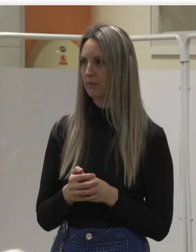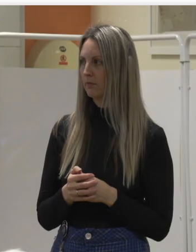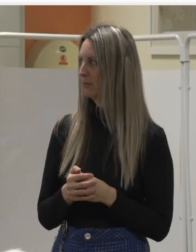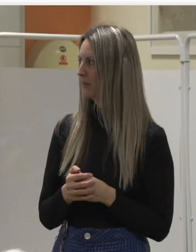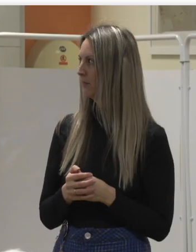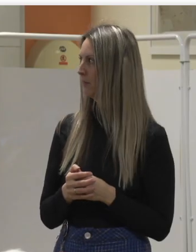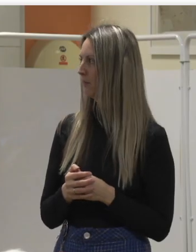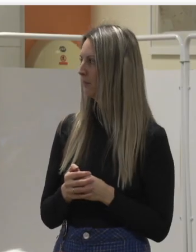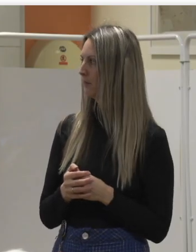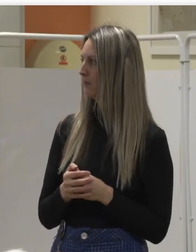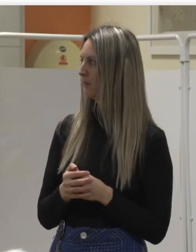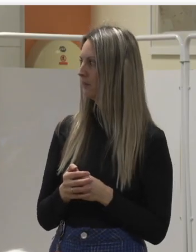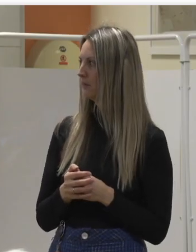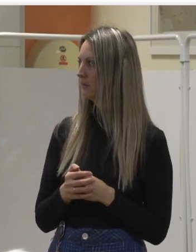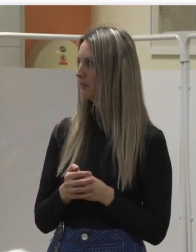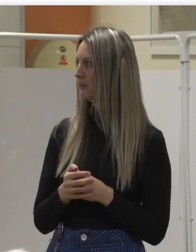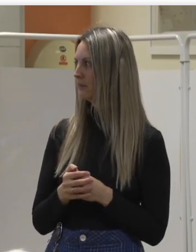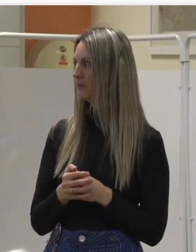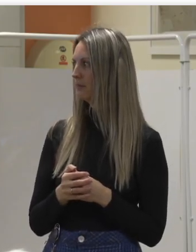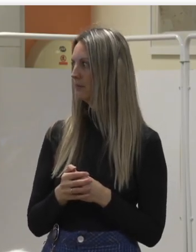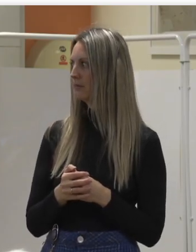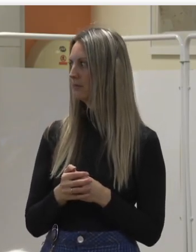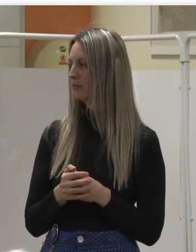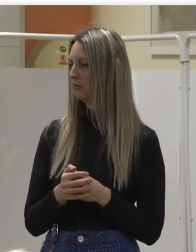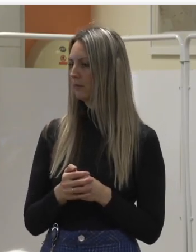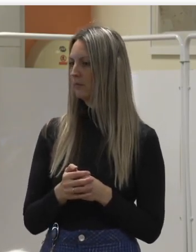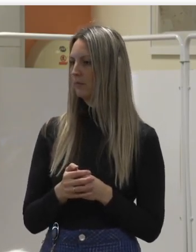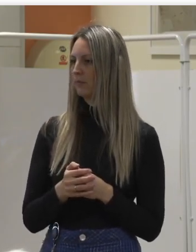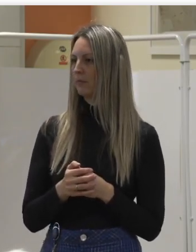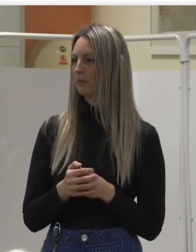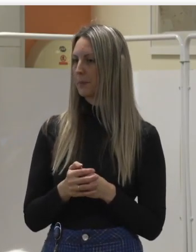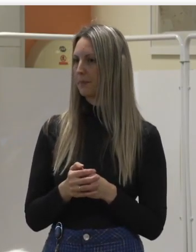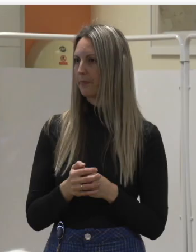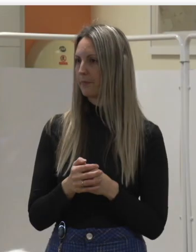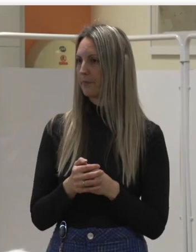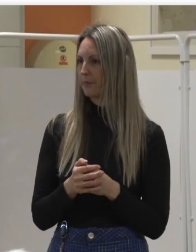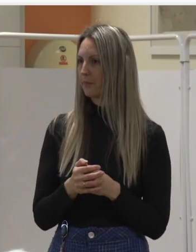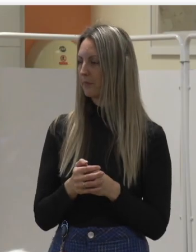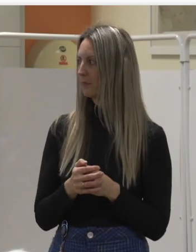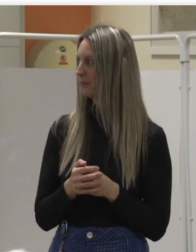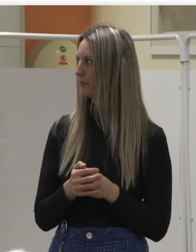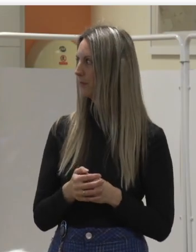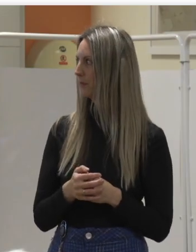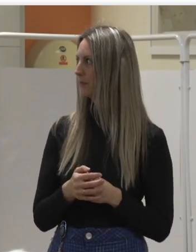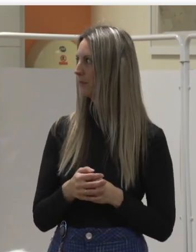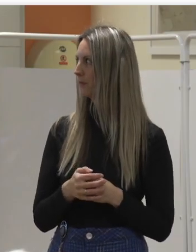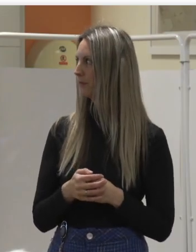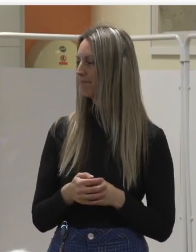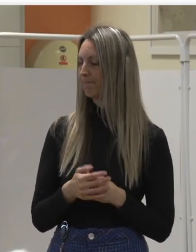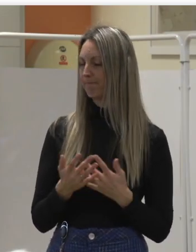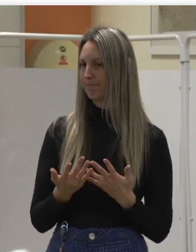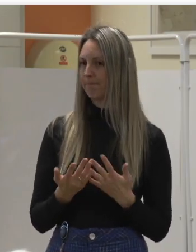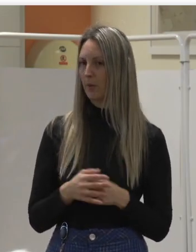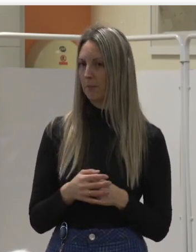scientific basis for symptoms, what you experience when somebody has fibromyalgia. Okay? So what's there to